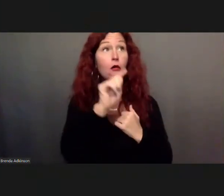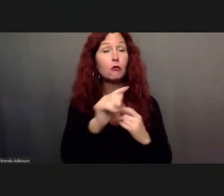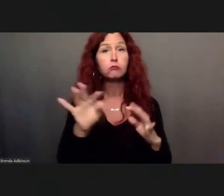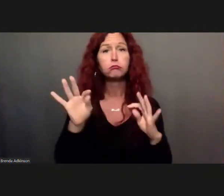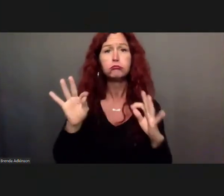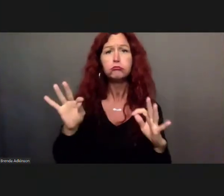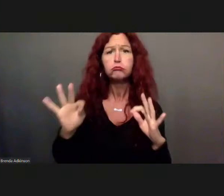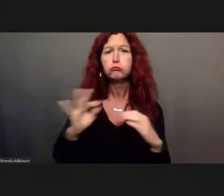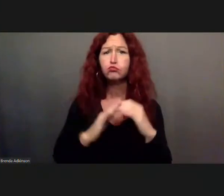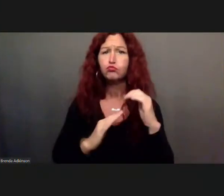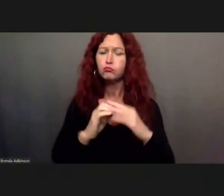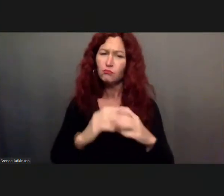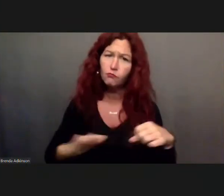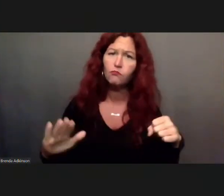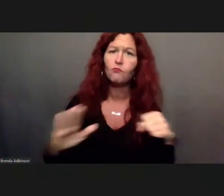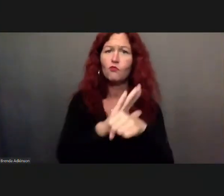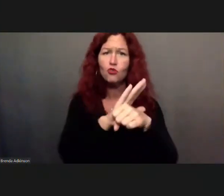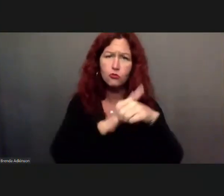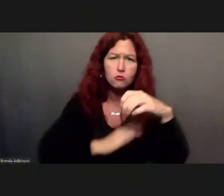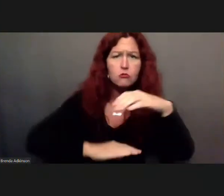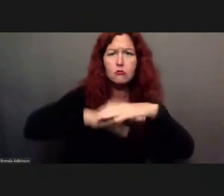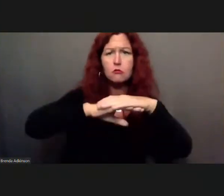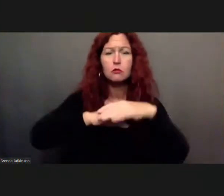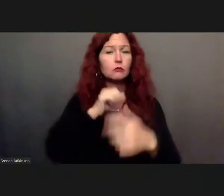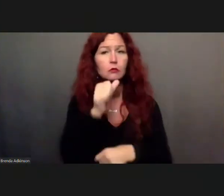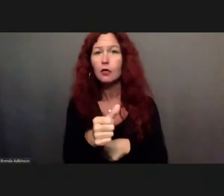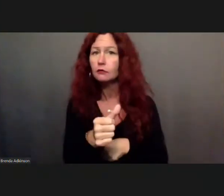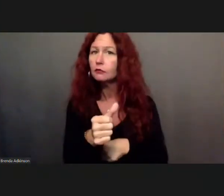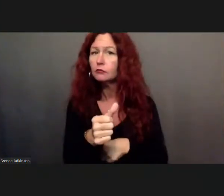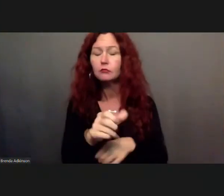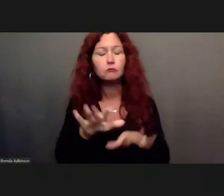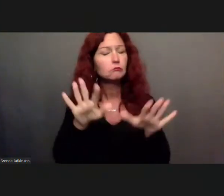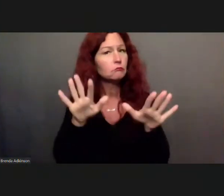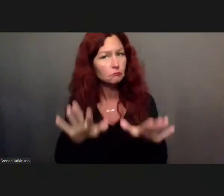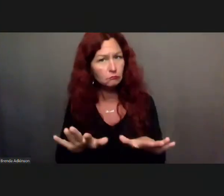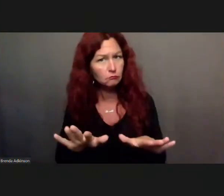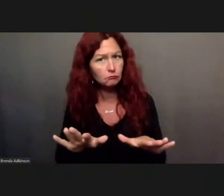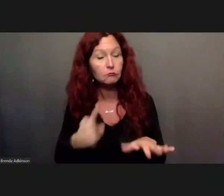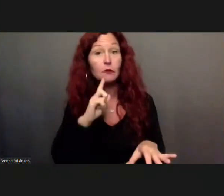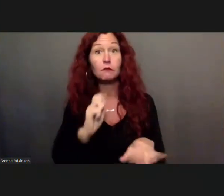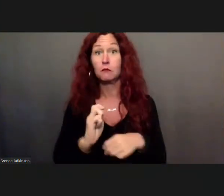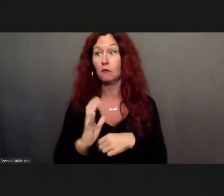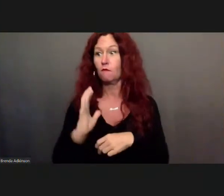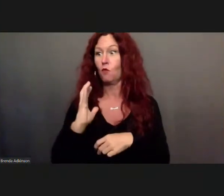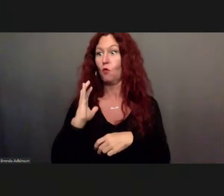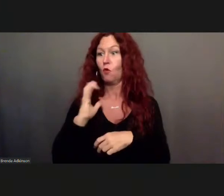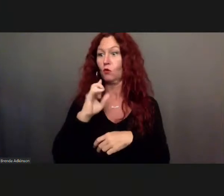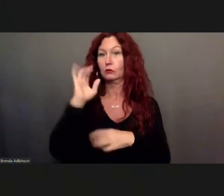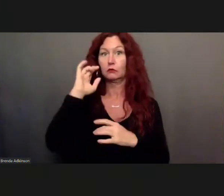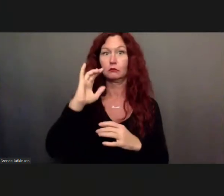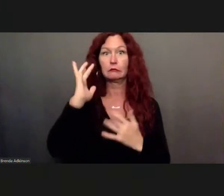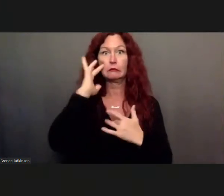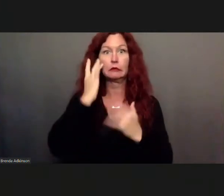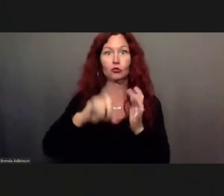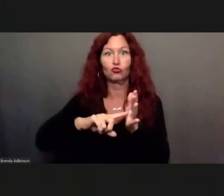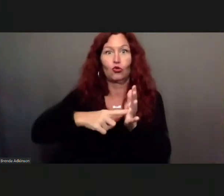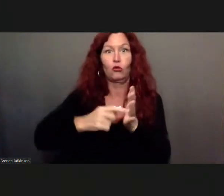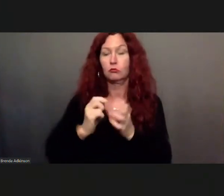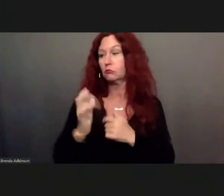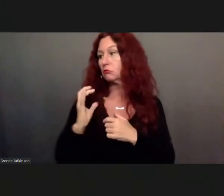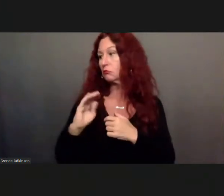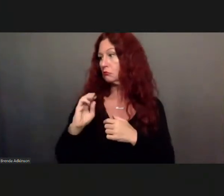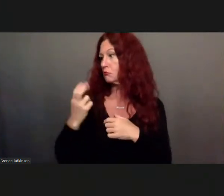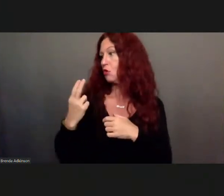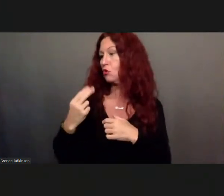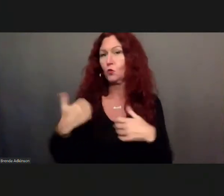patients in our hospital is still considerably less than what we saw during the height of the pandemic. We also have a temporary hospital built by the Army Corps